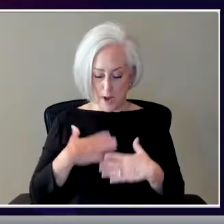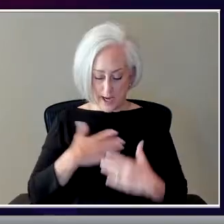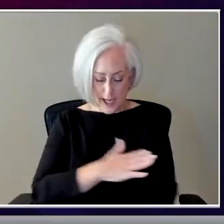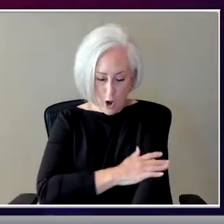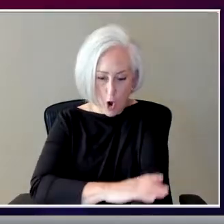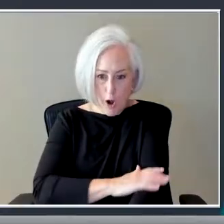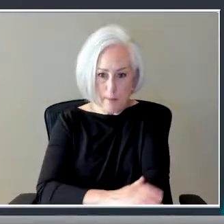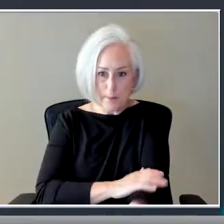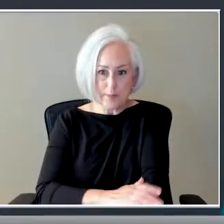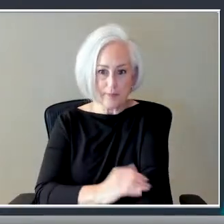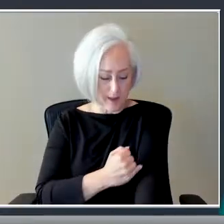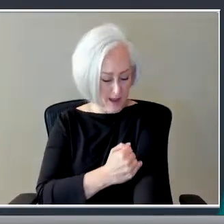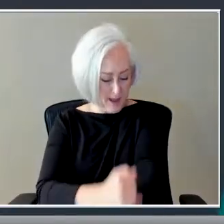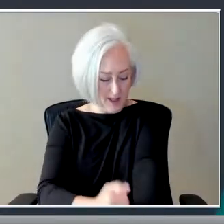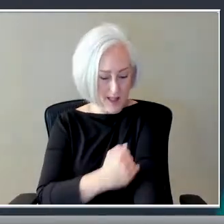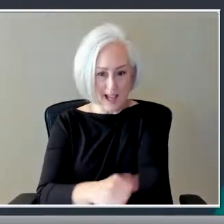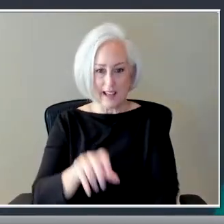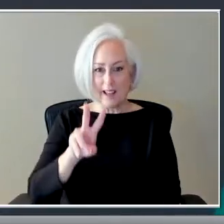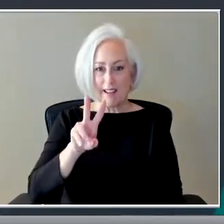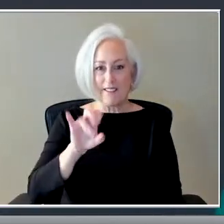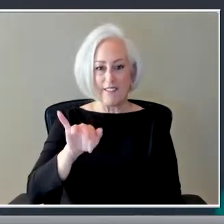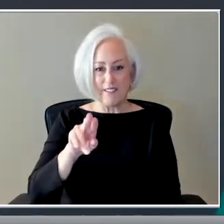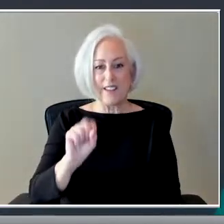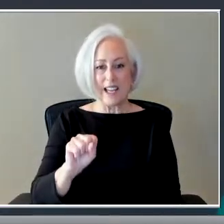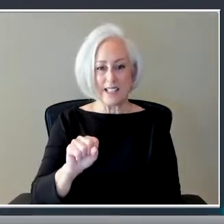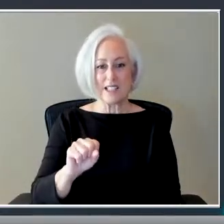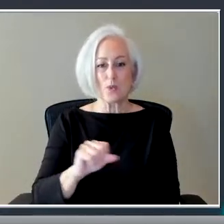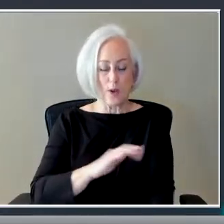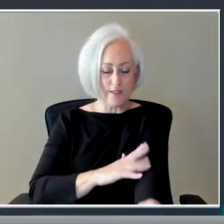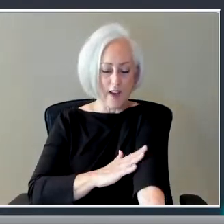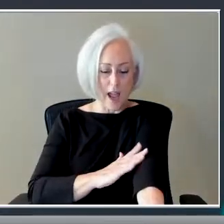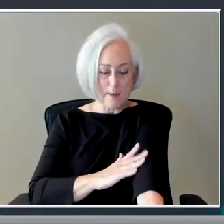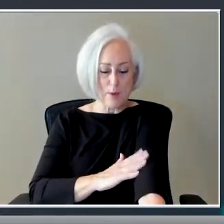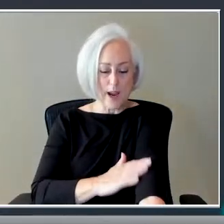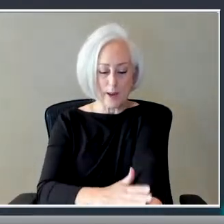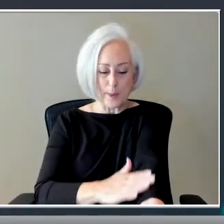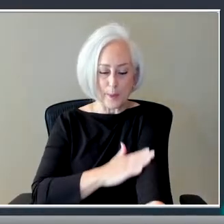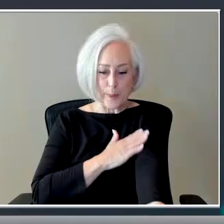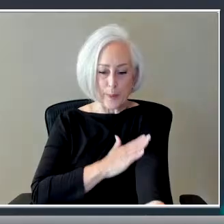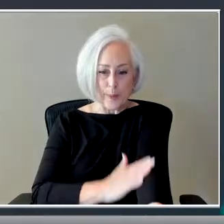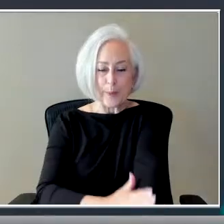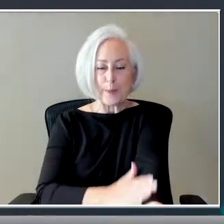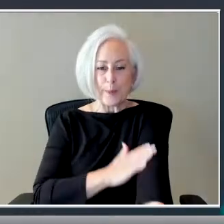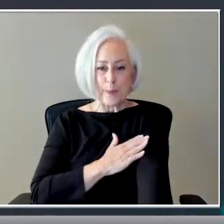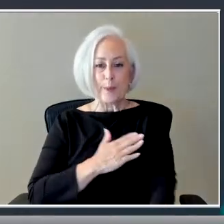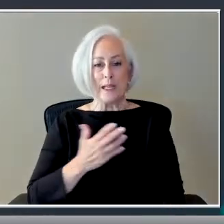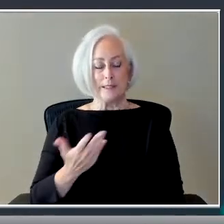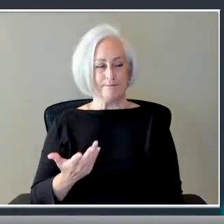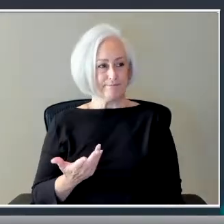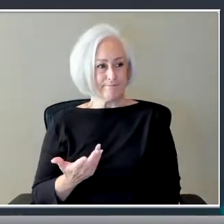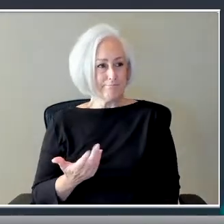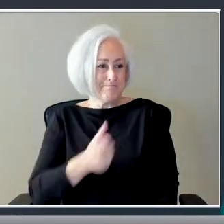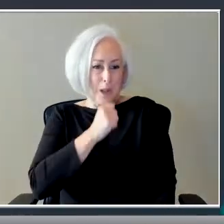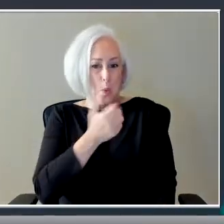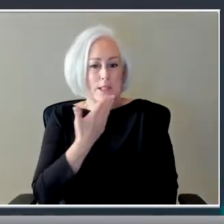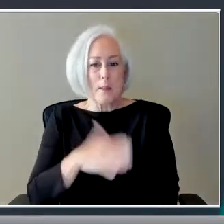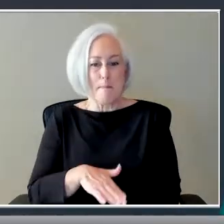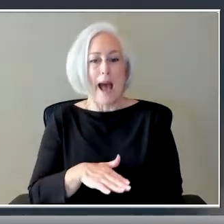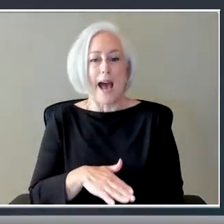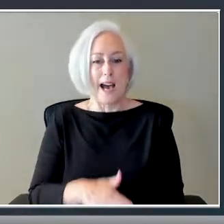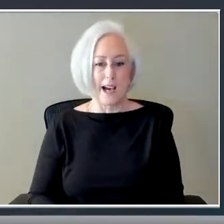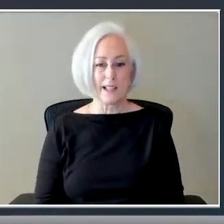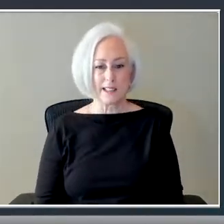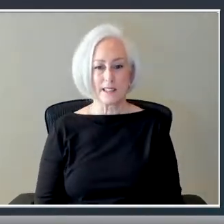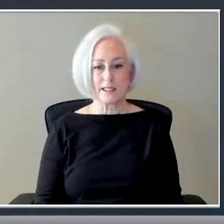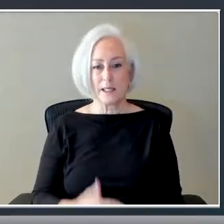Yeah, the veins, I think there's a delay. The veins would vibrate in the arm, but it really It wasn't bad at all.